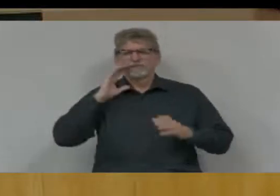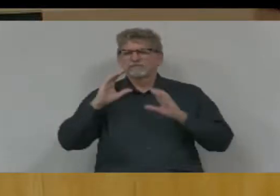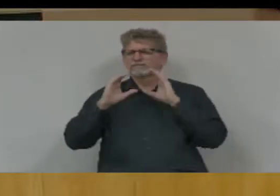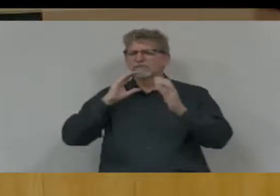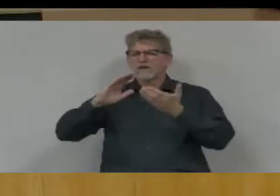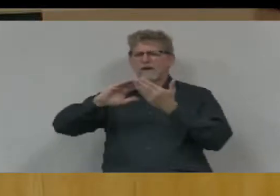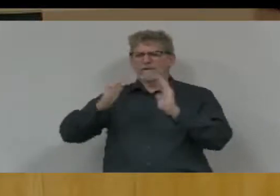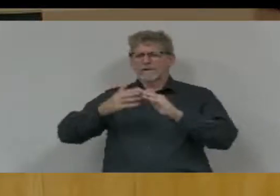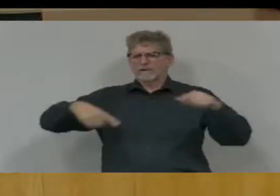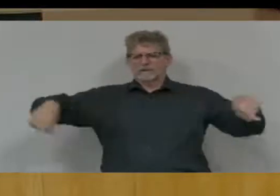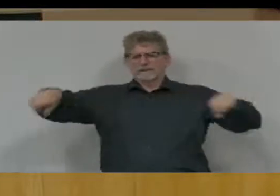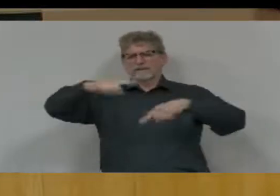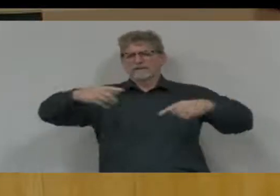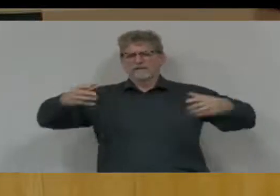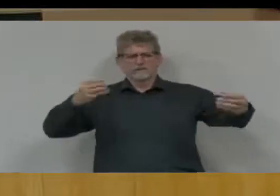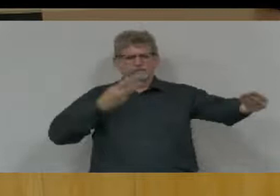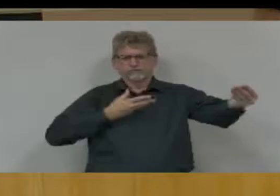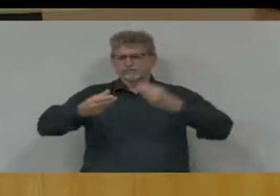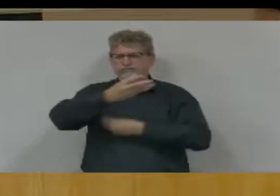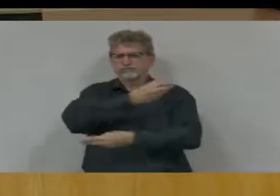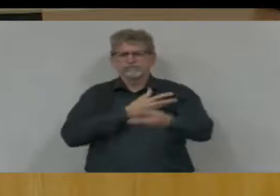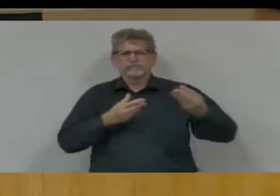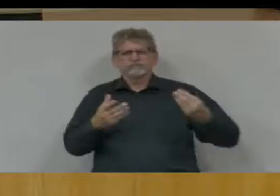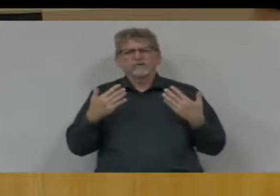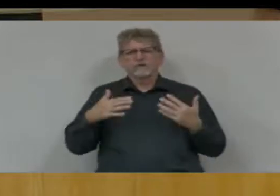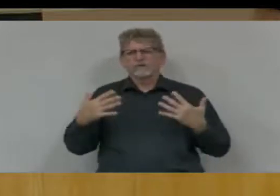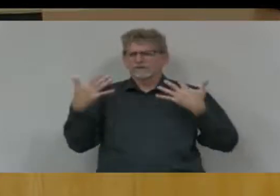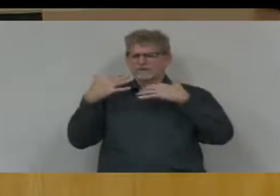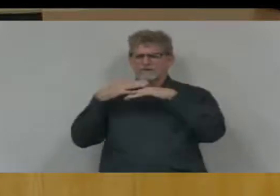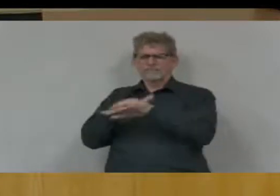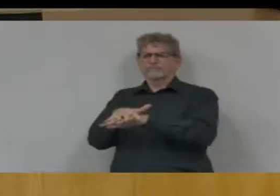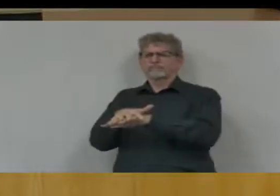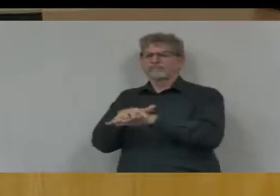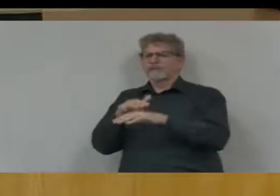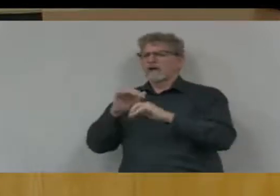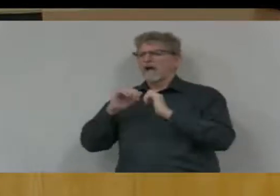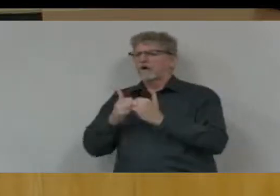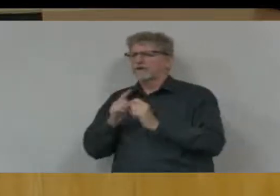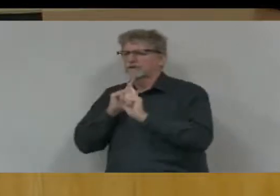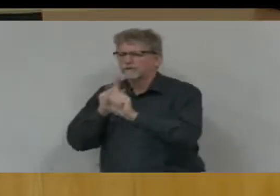that's well integrated in responding to public health concerns.